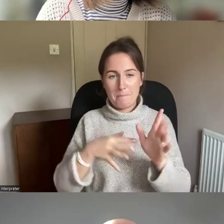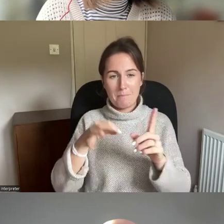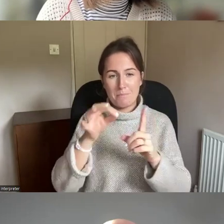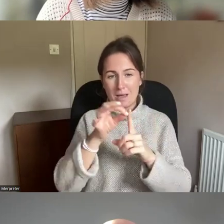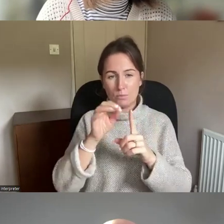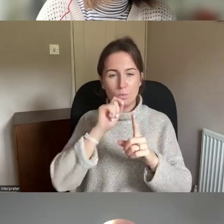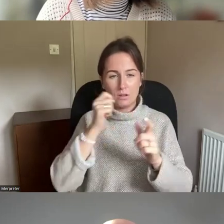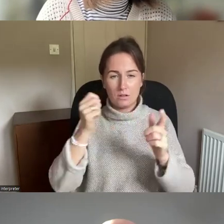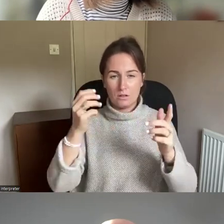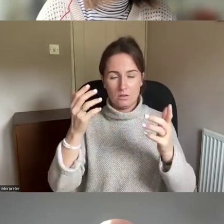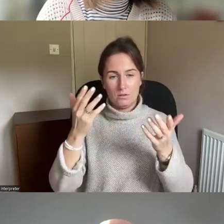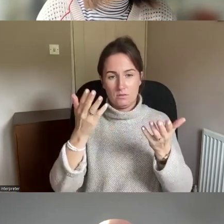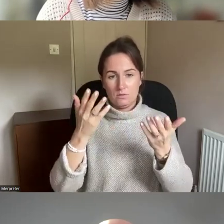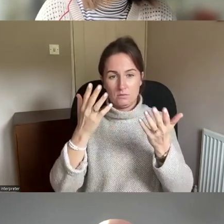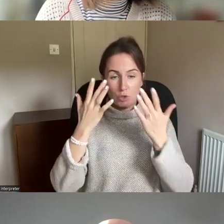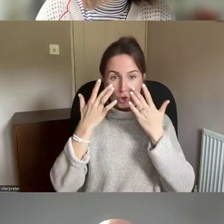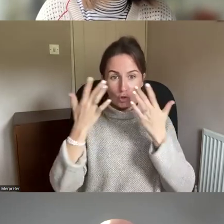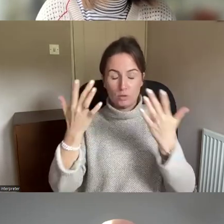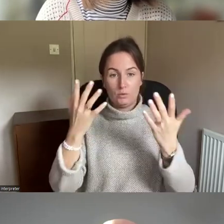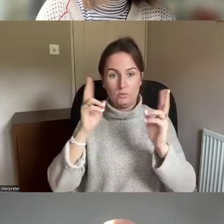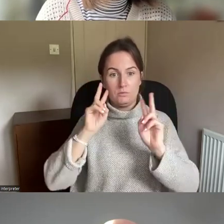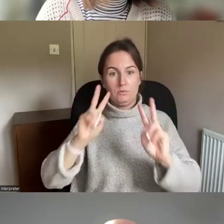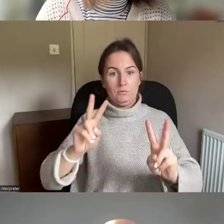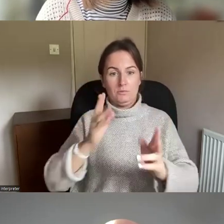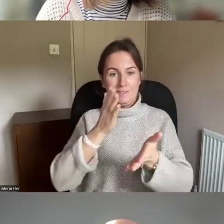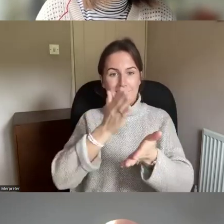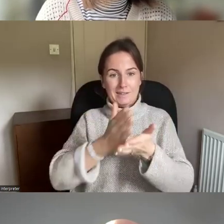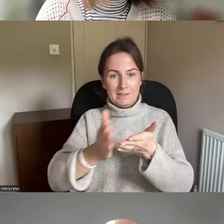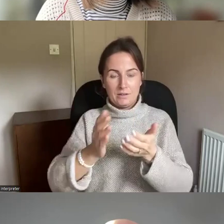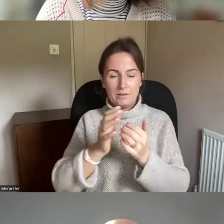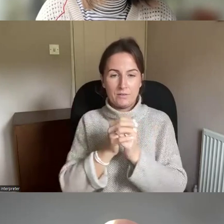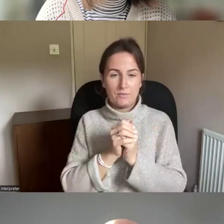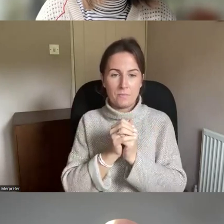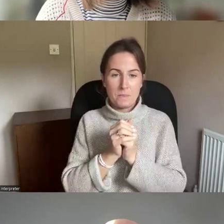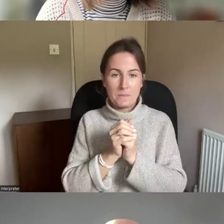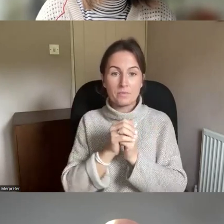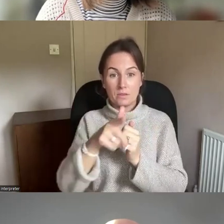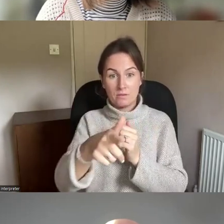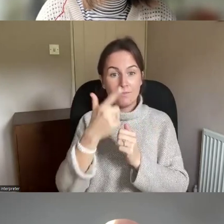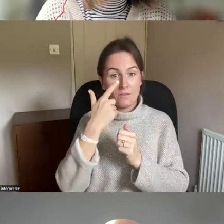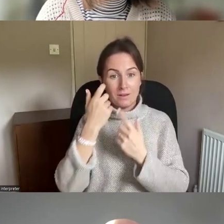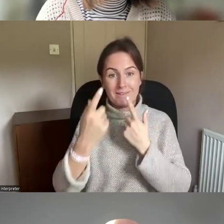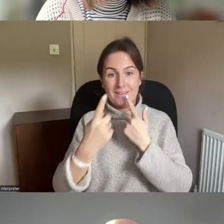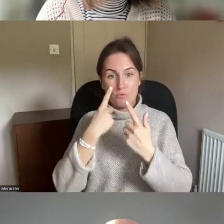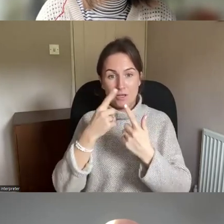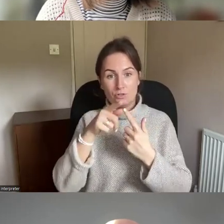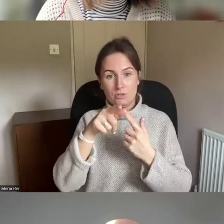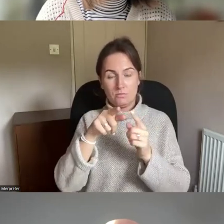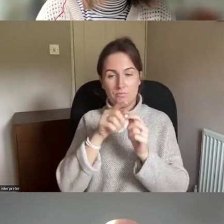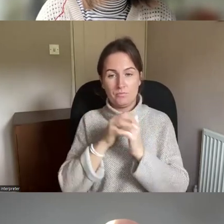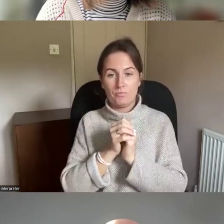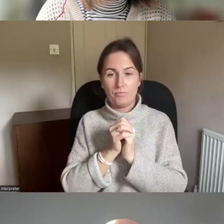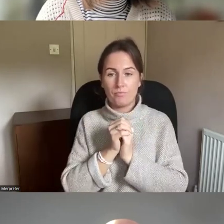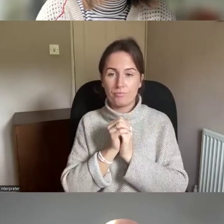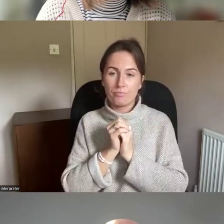just make it a little bit easier for you to then hover over the priority place areas and get the information you want. So I'll just make that